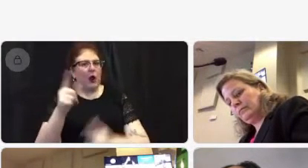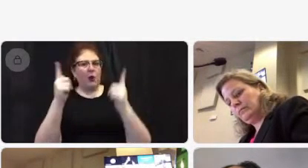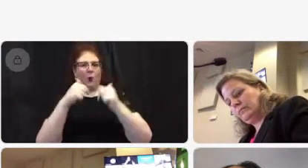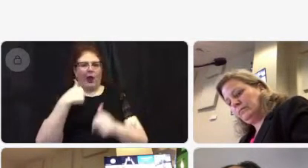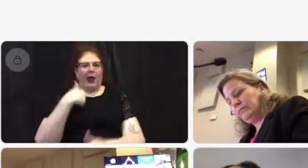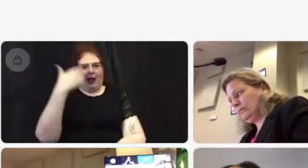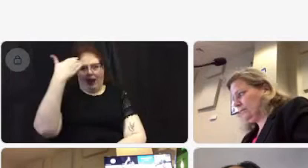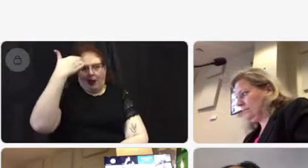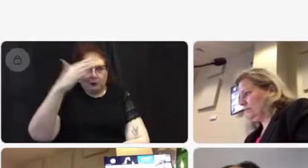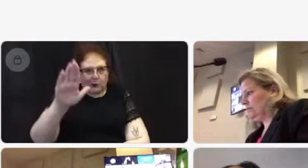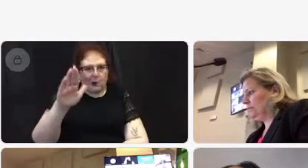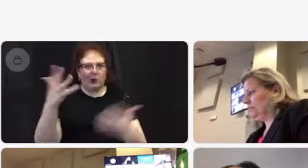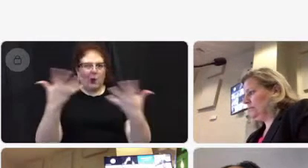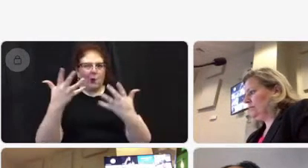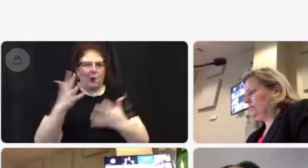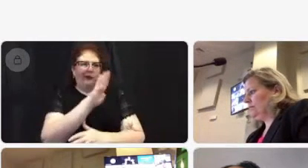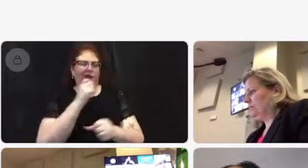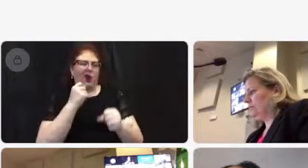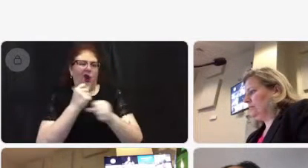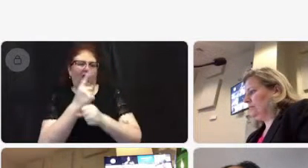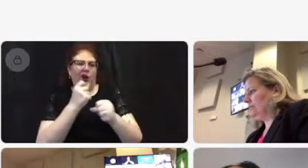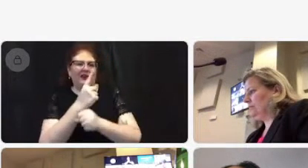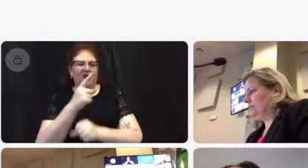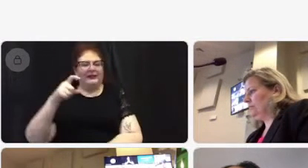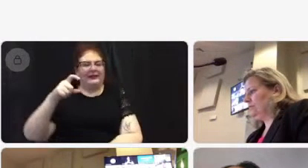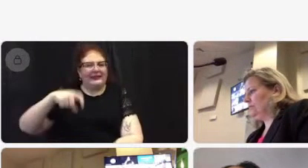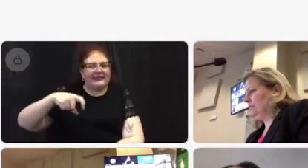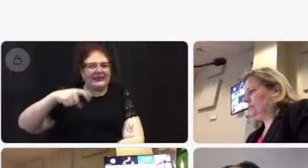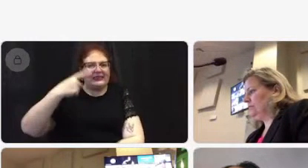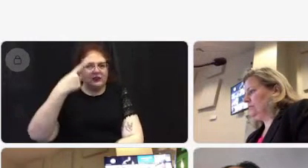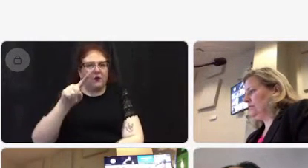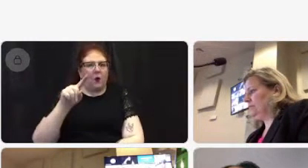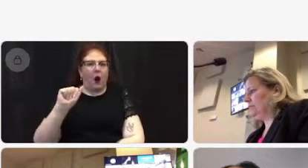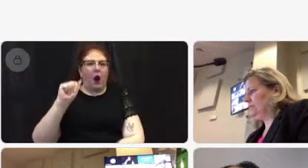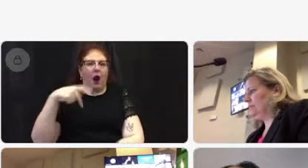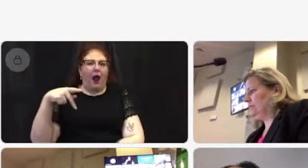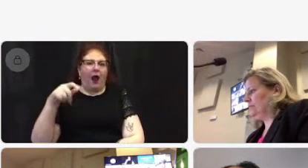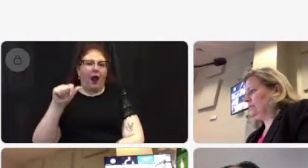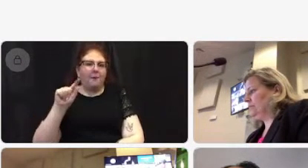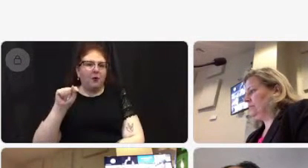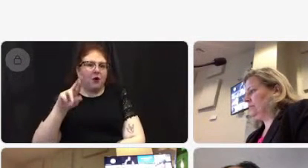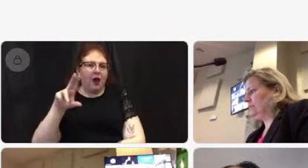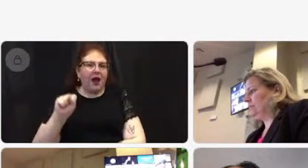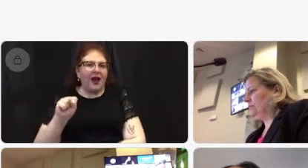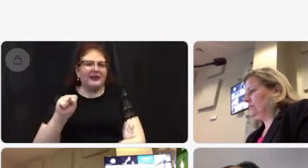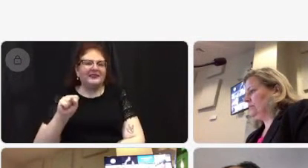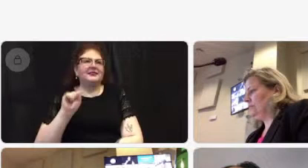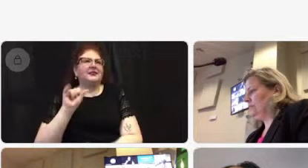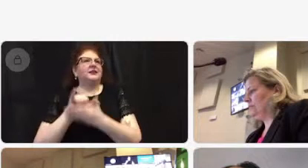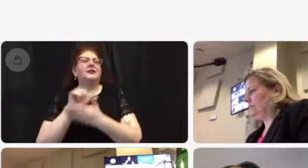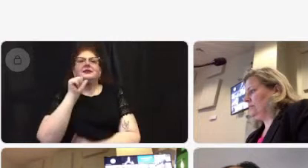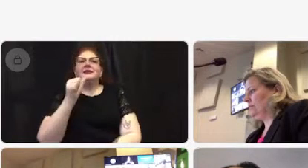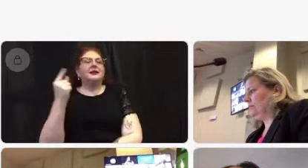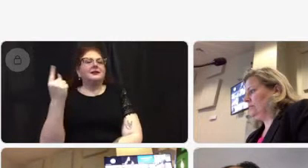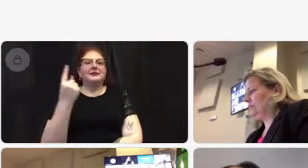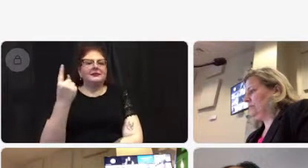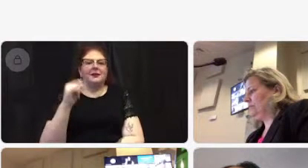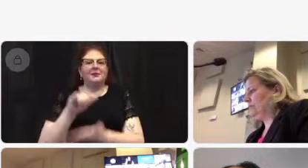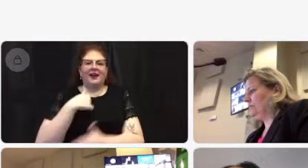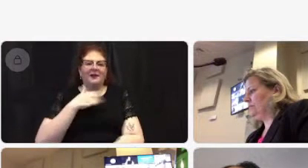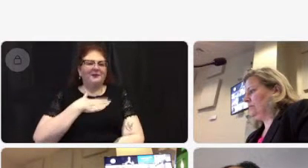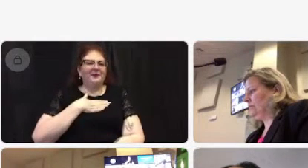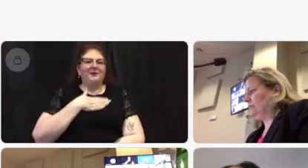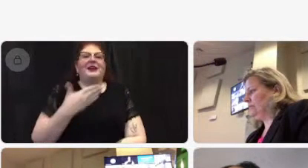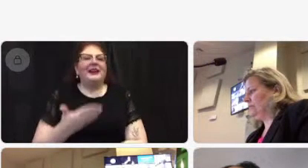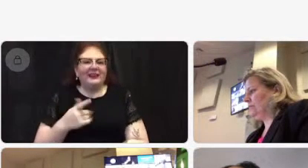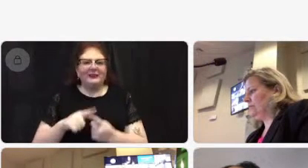the yearly needs are for apparatus, is not something I would be willing to do at this